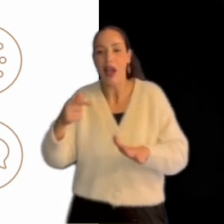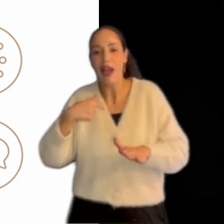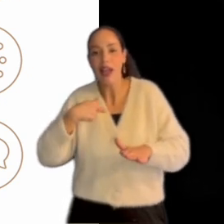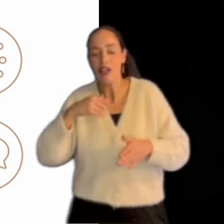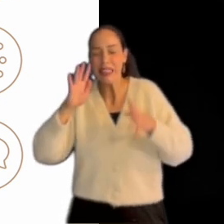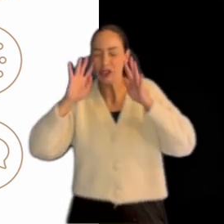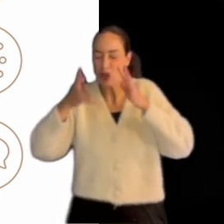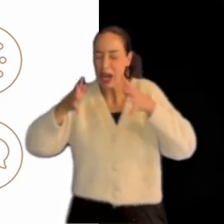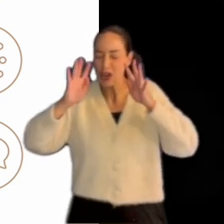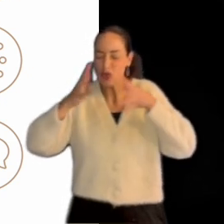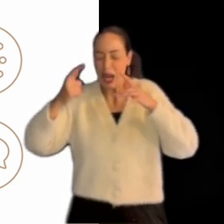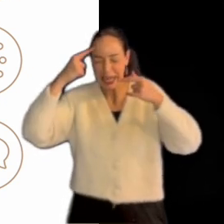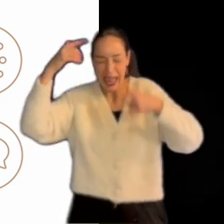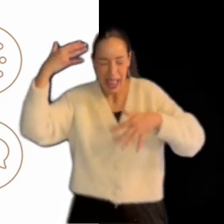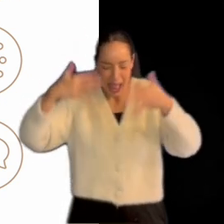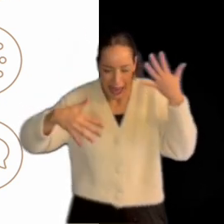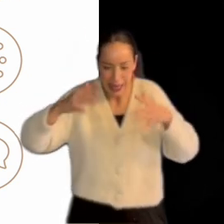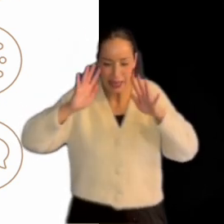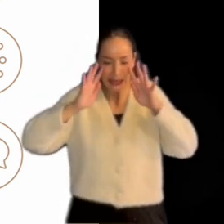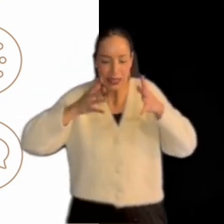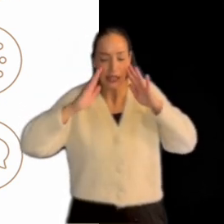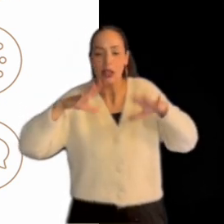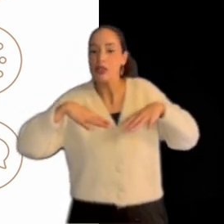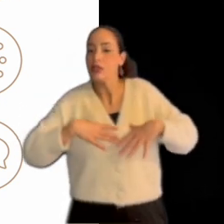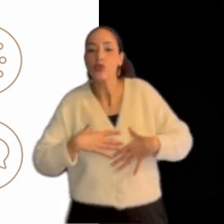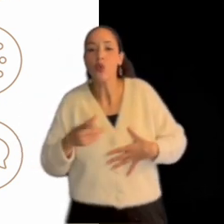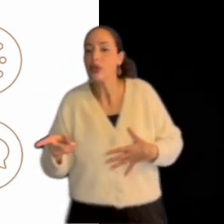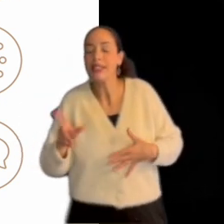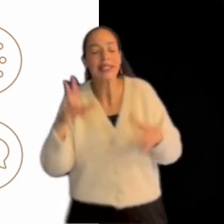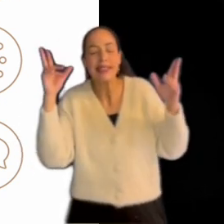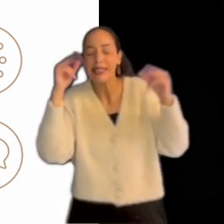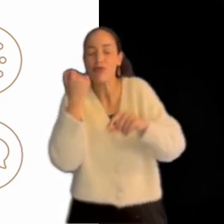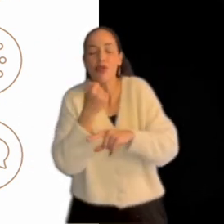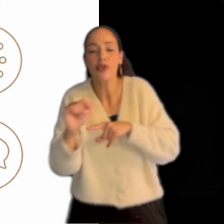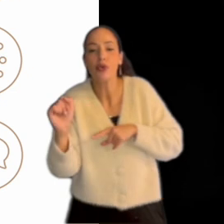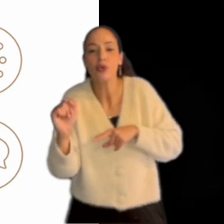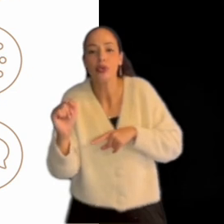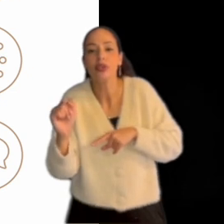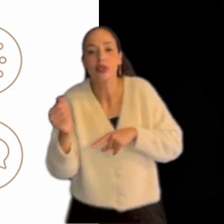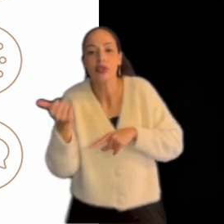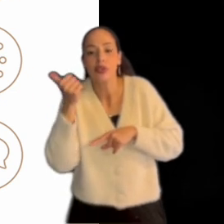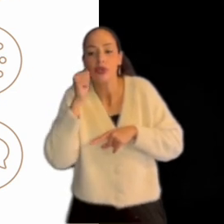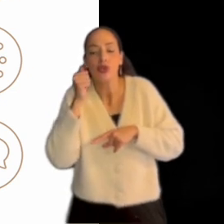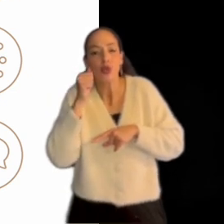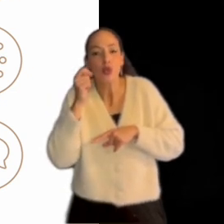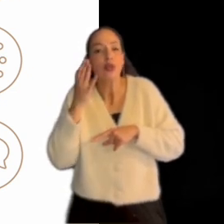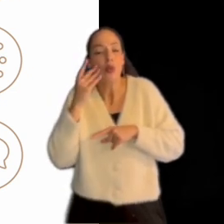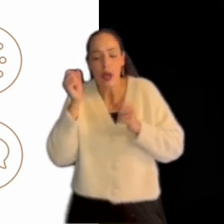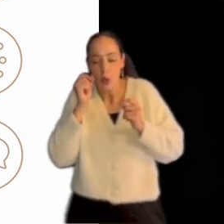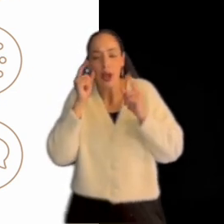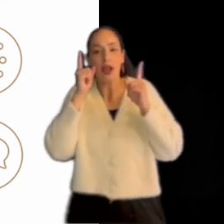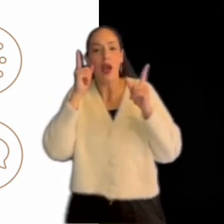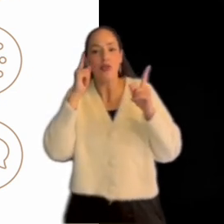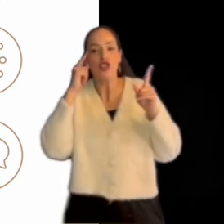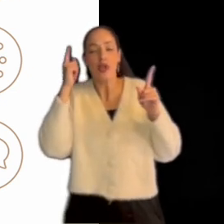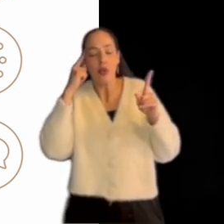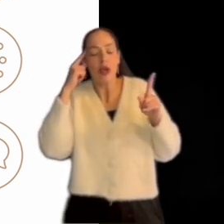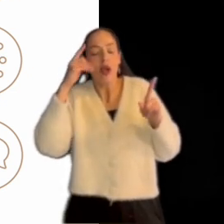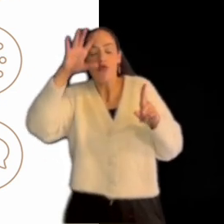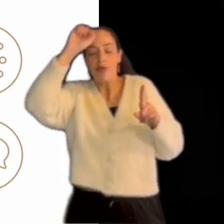moments of wakening, she would relive his death all over again. I found her some paracetamol and asked the hotel staff for a glass of